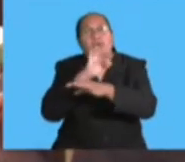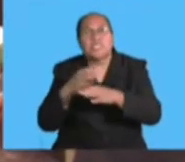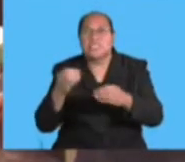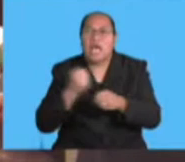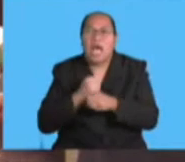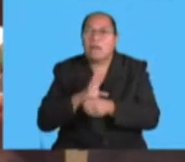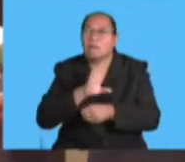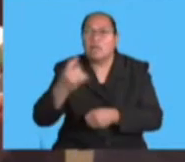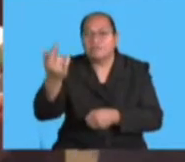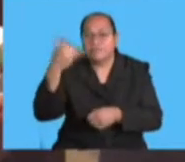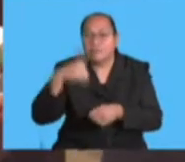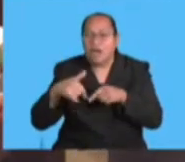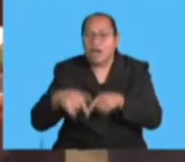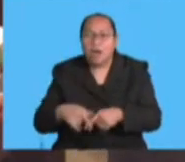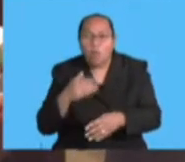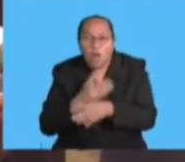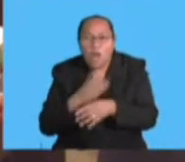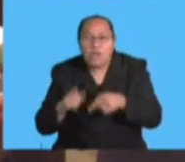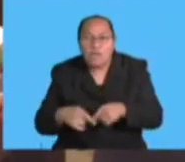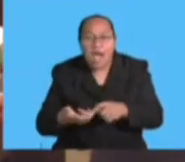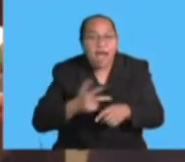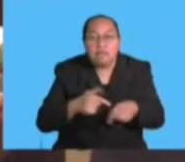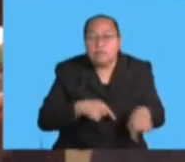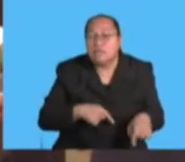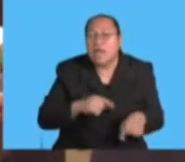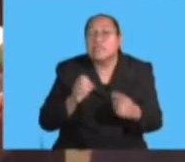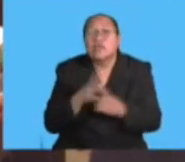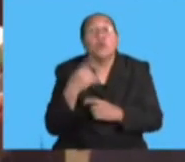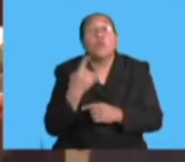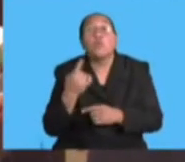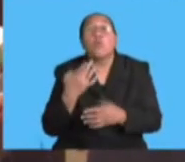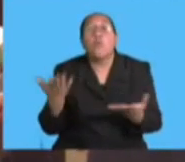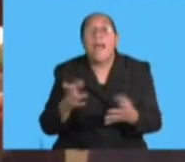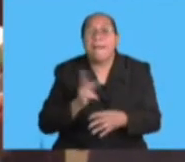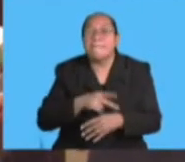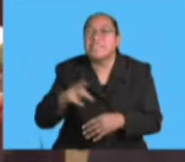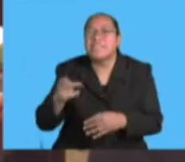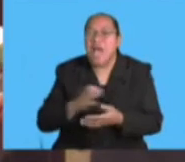companies, especially the one that was filming in Peck Harbor.